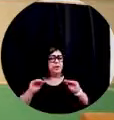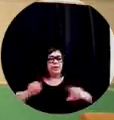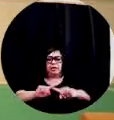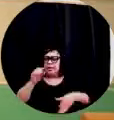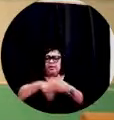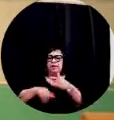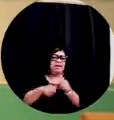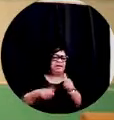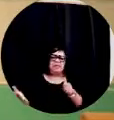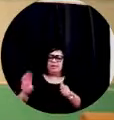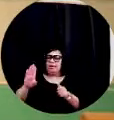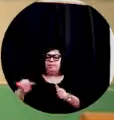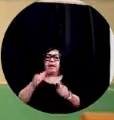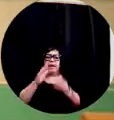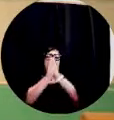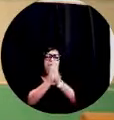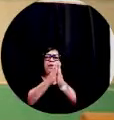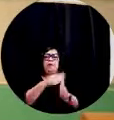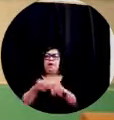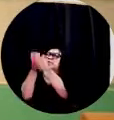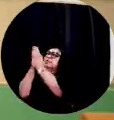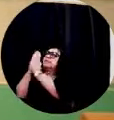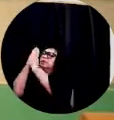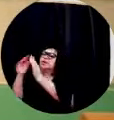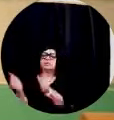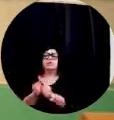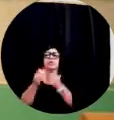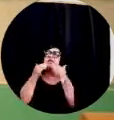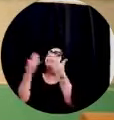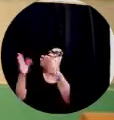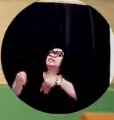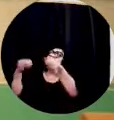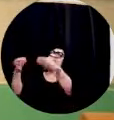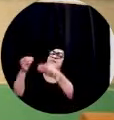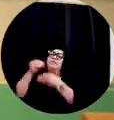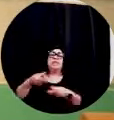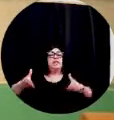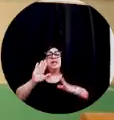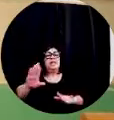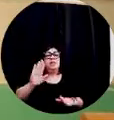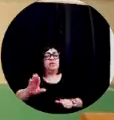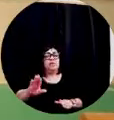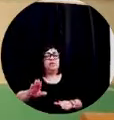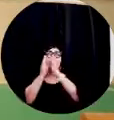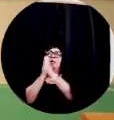and supplication with thanksgiving, let your request be made